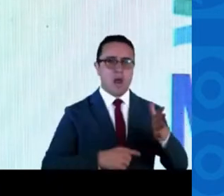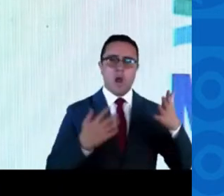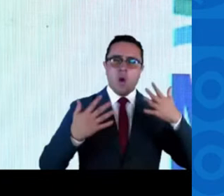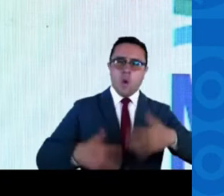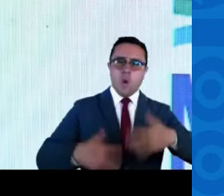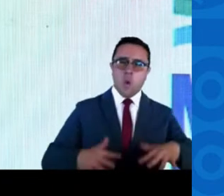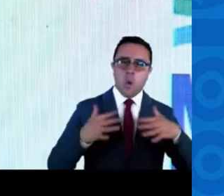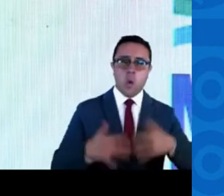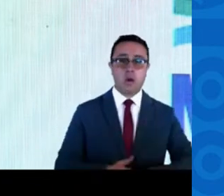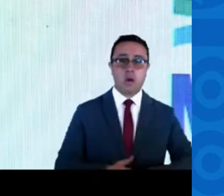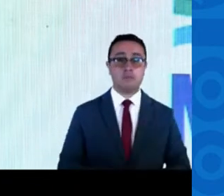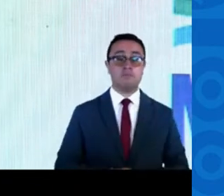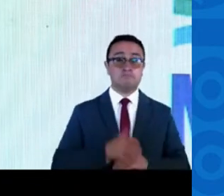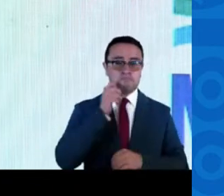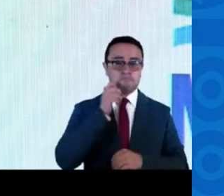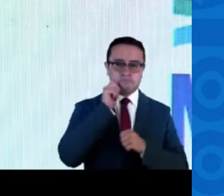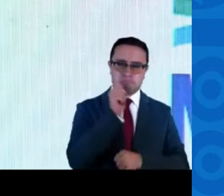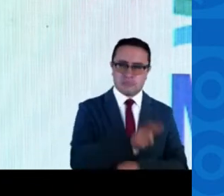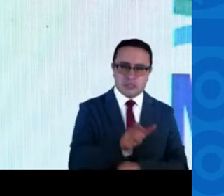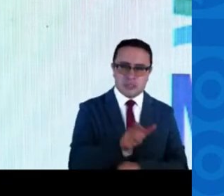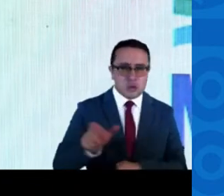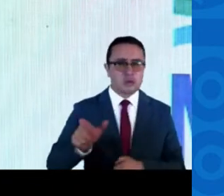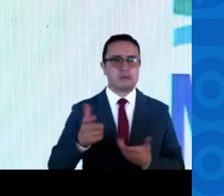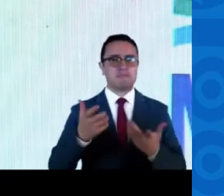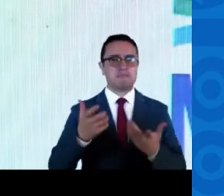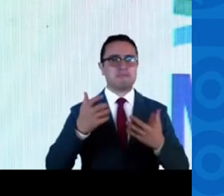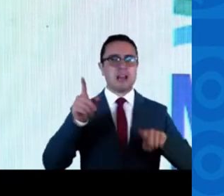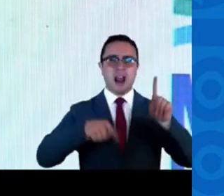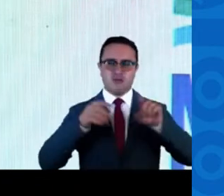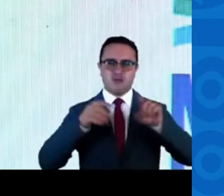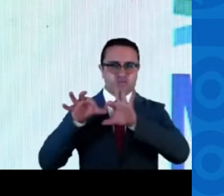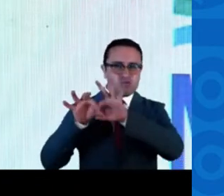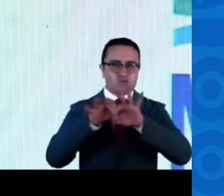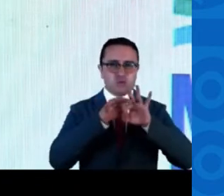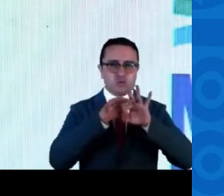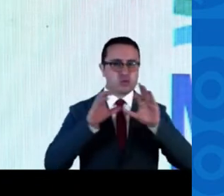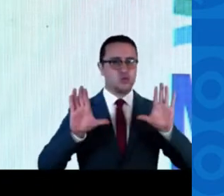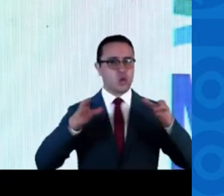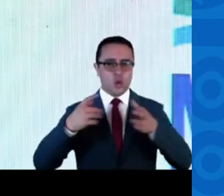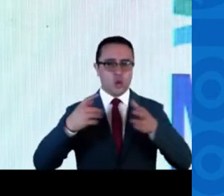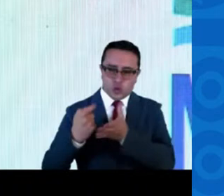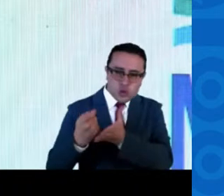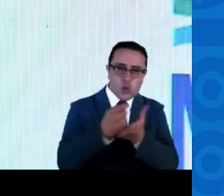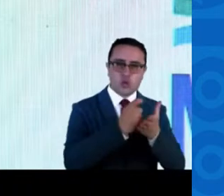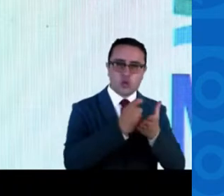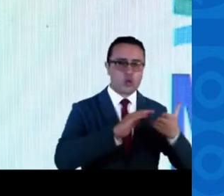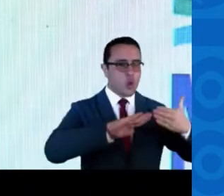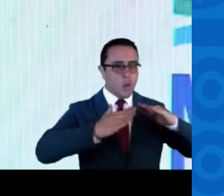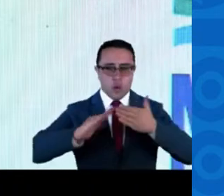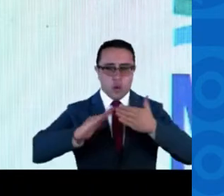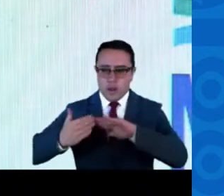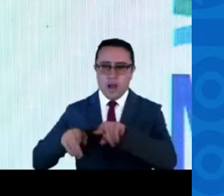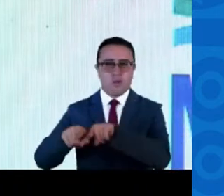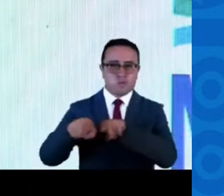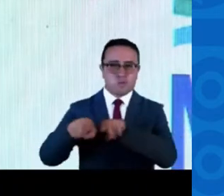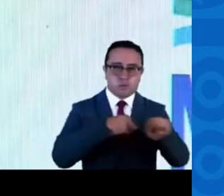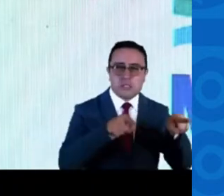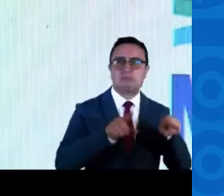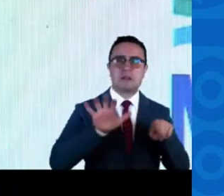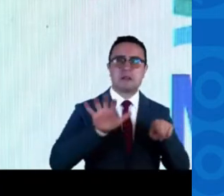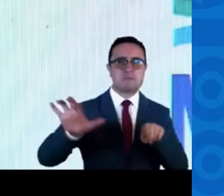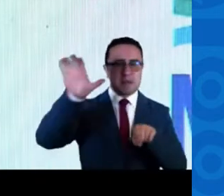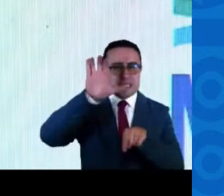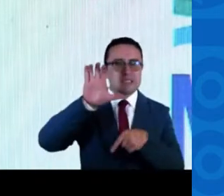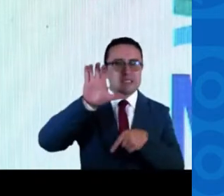agreed this program that will be subscribed today because it includes all sorts of communities,